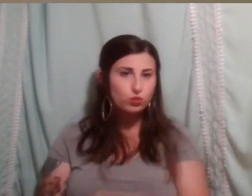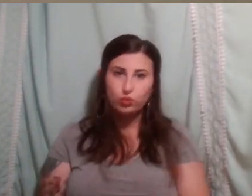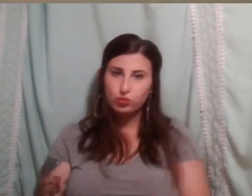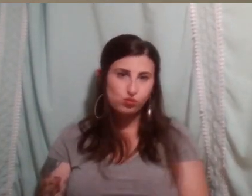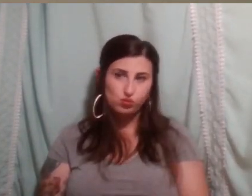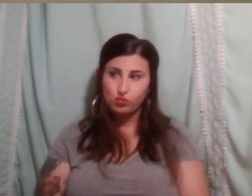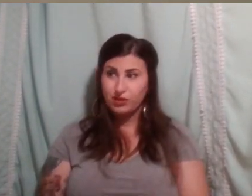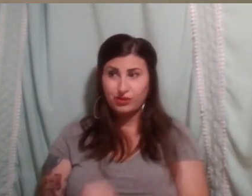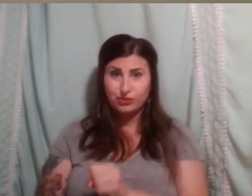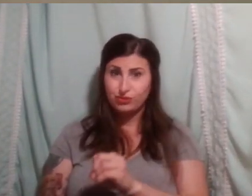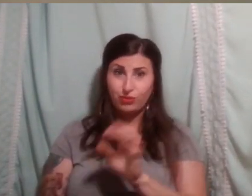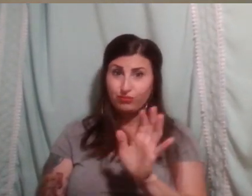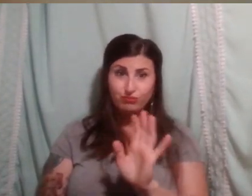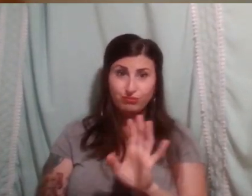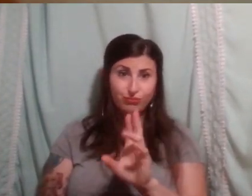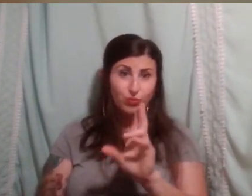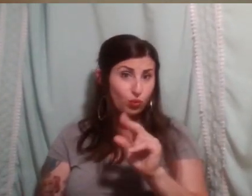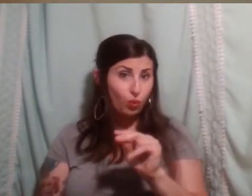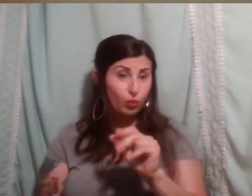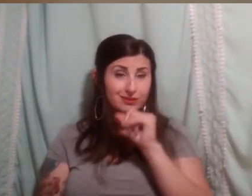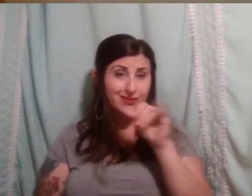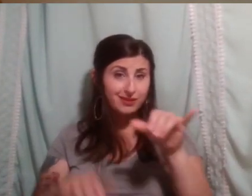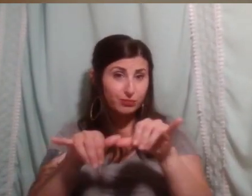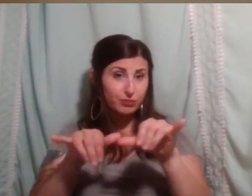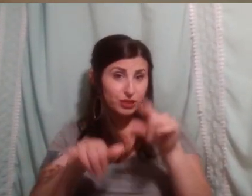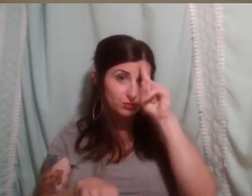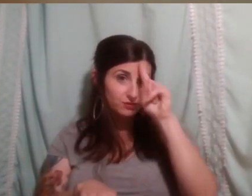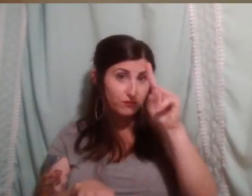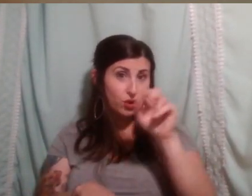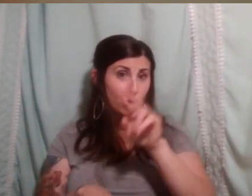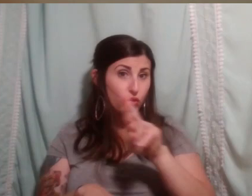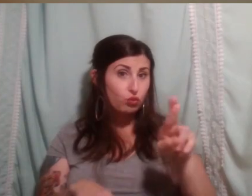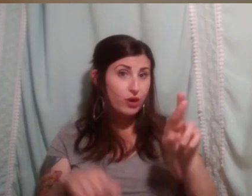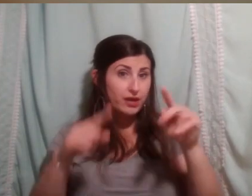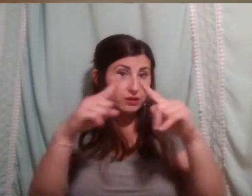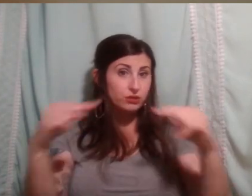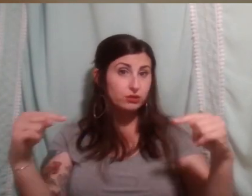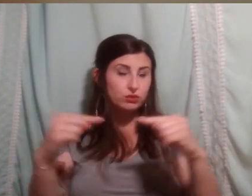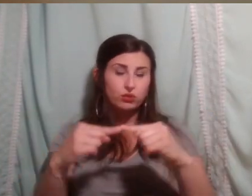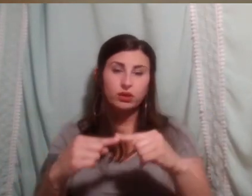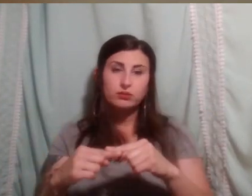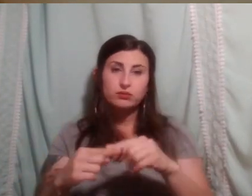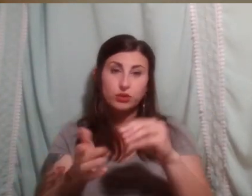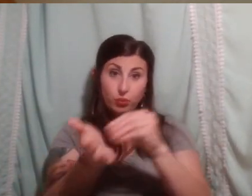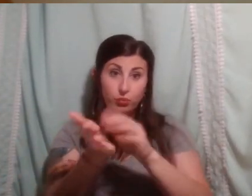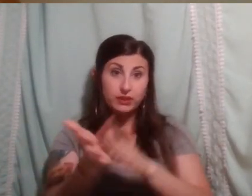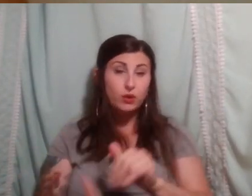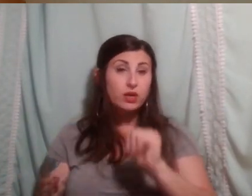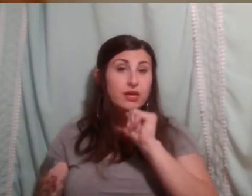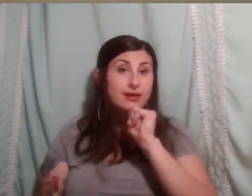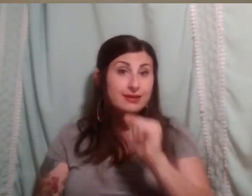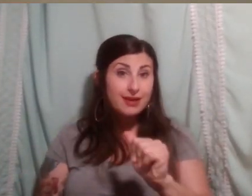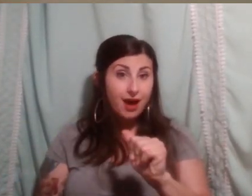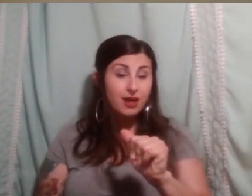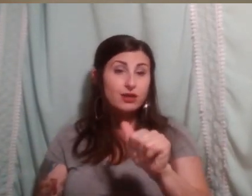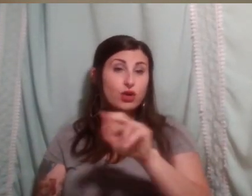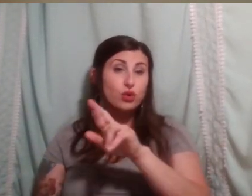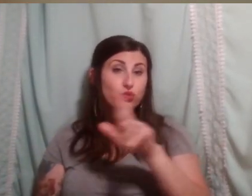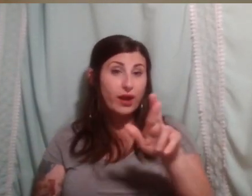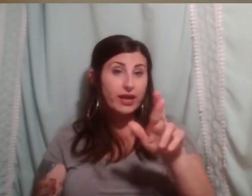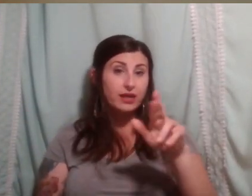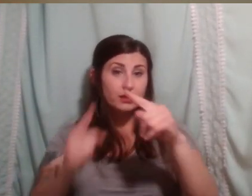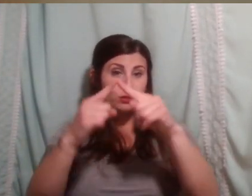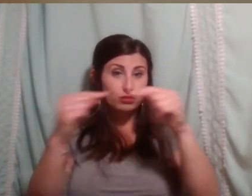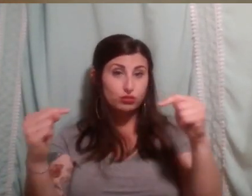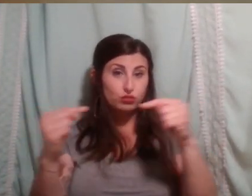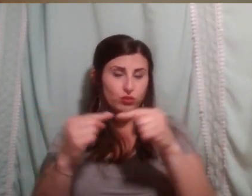That's not a true statement. So these are not the measurements of a right triangle. So not a right triangle. It has